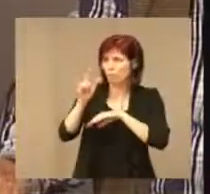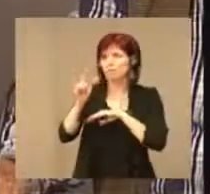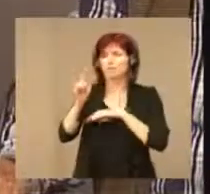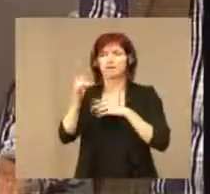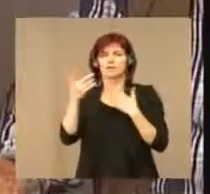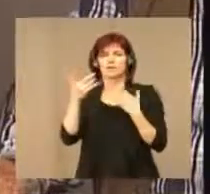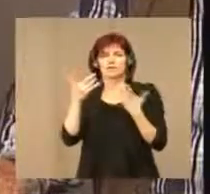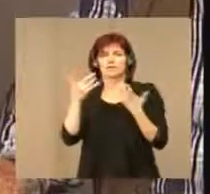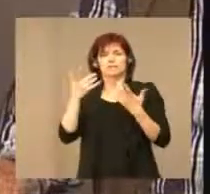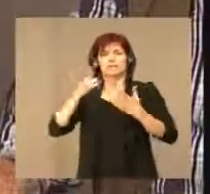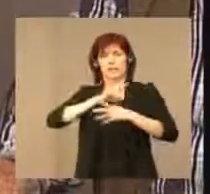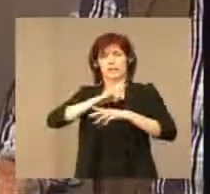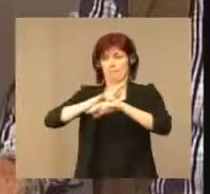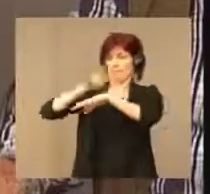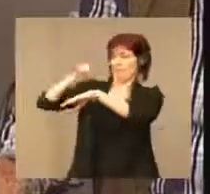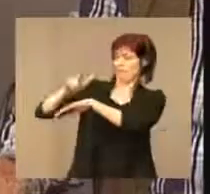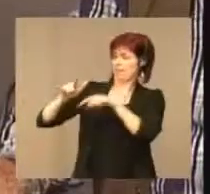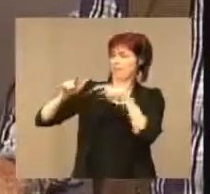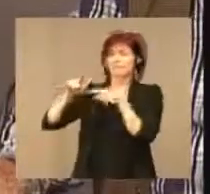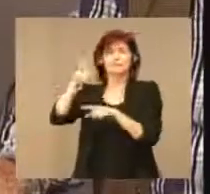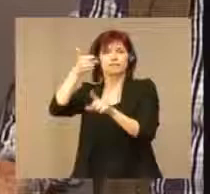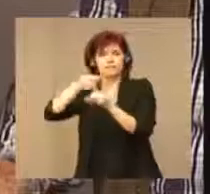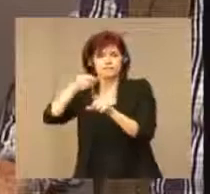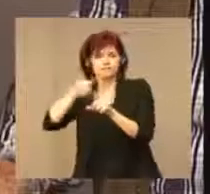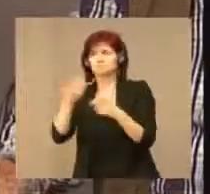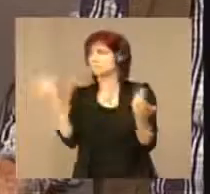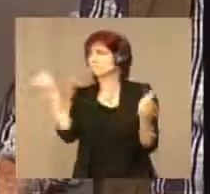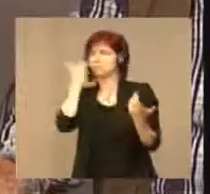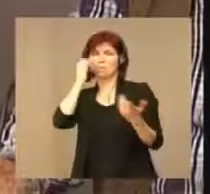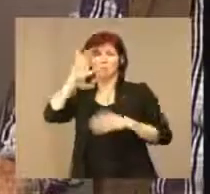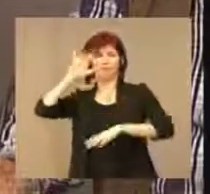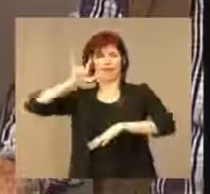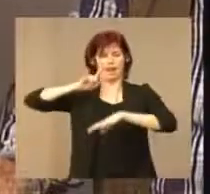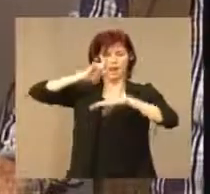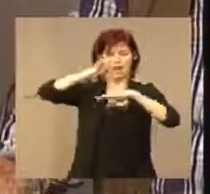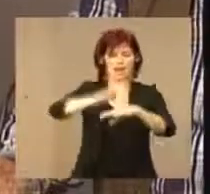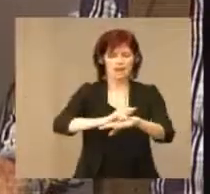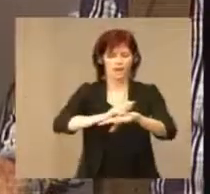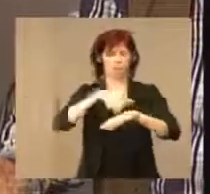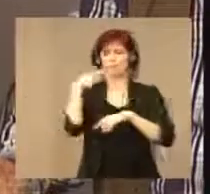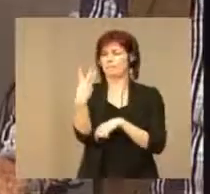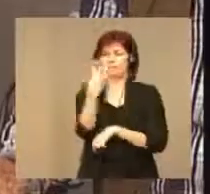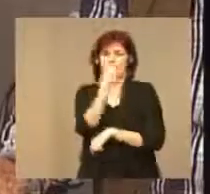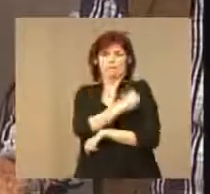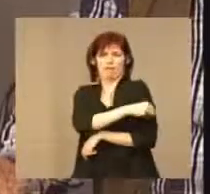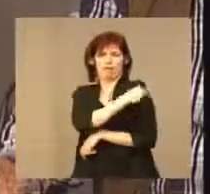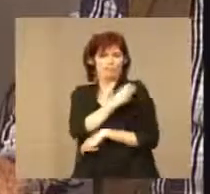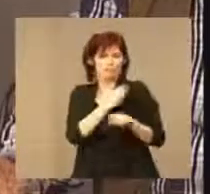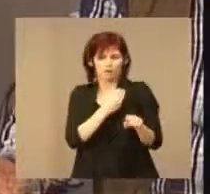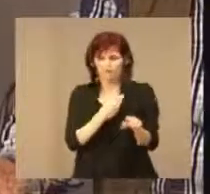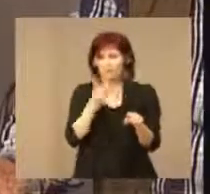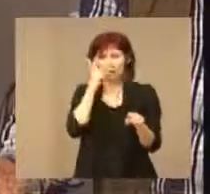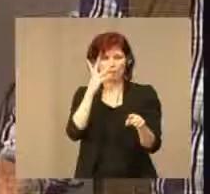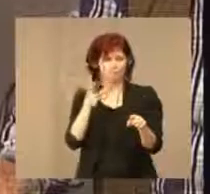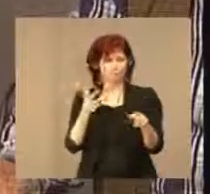in Winnipeg, Manitoba, then it becomes provincial rules when they get outside the airport, and it may even be